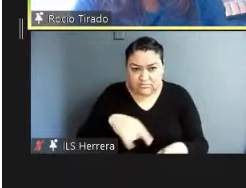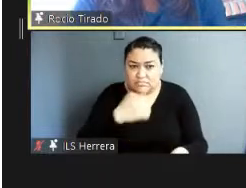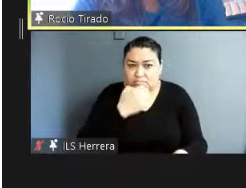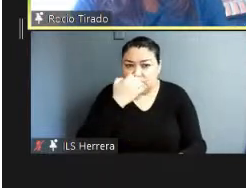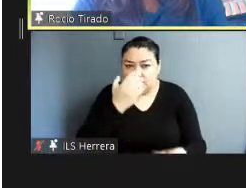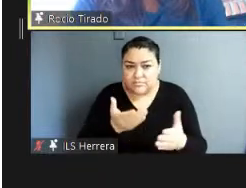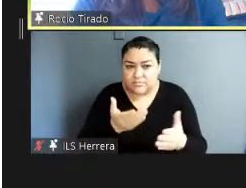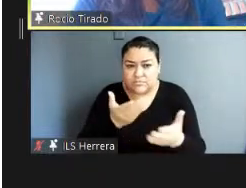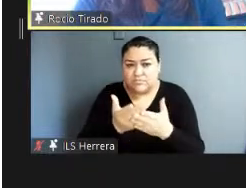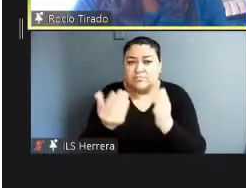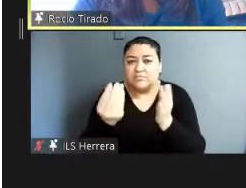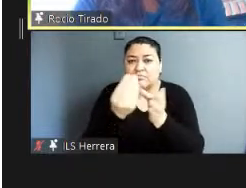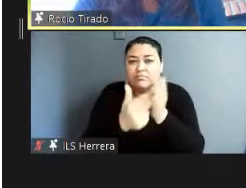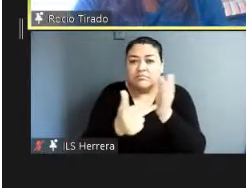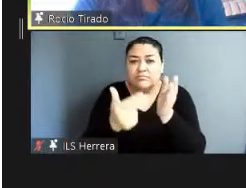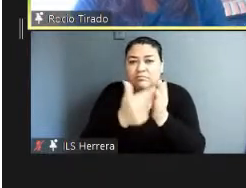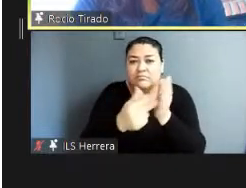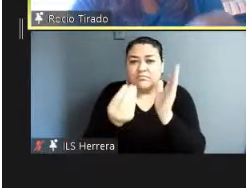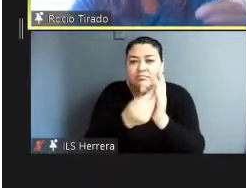they propose?